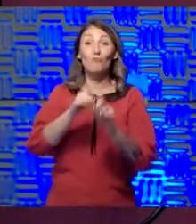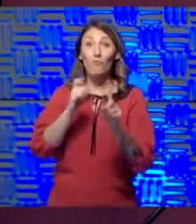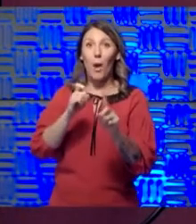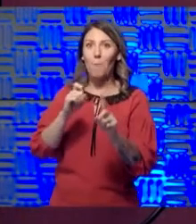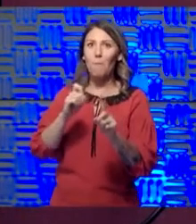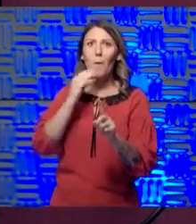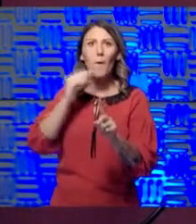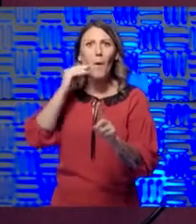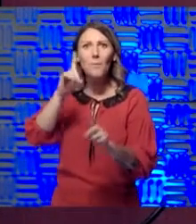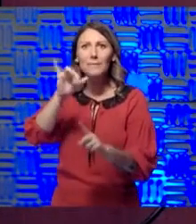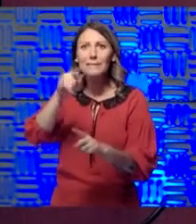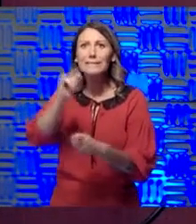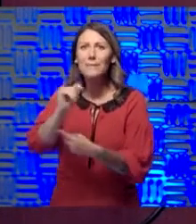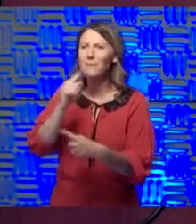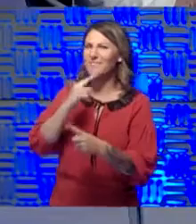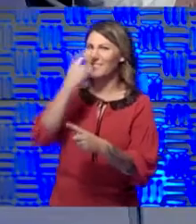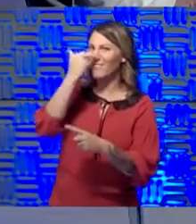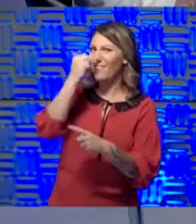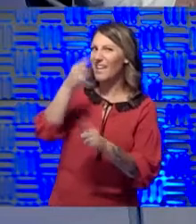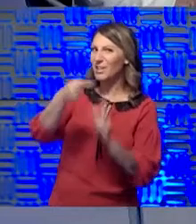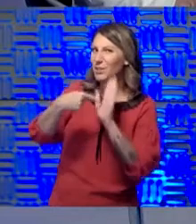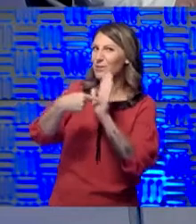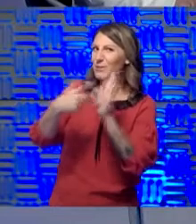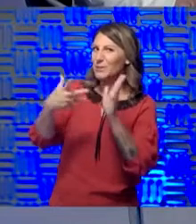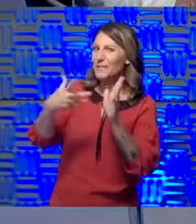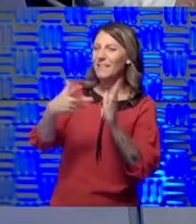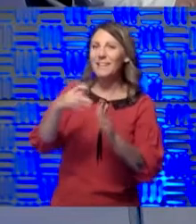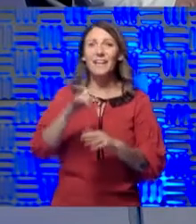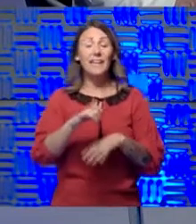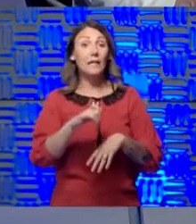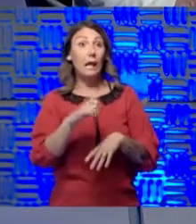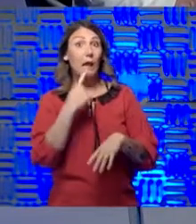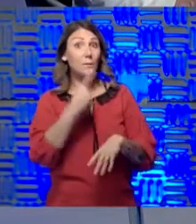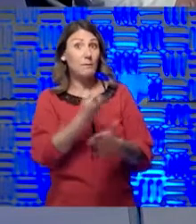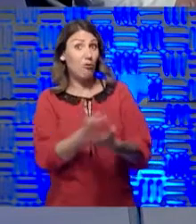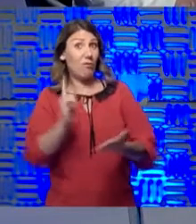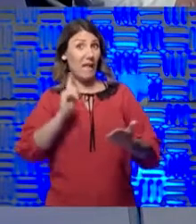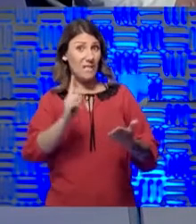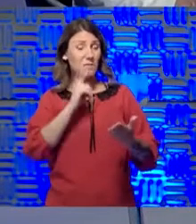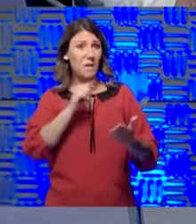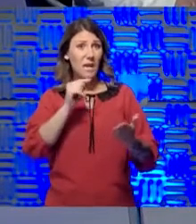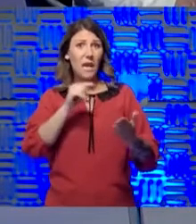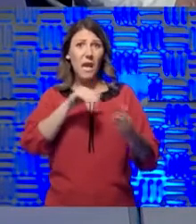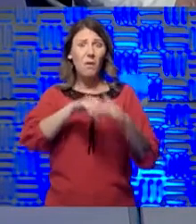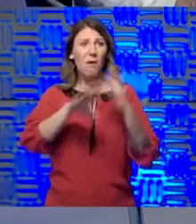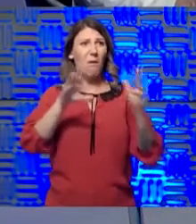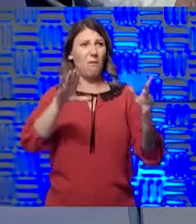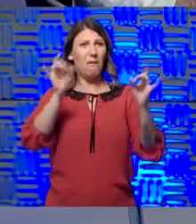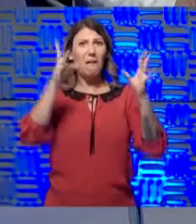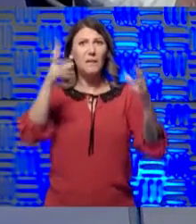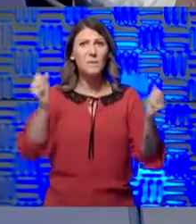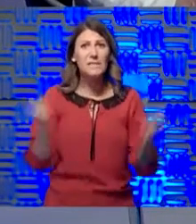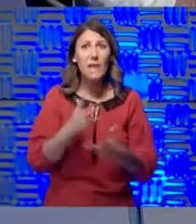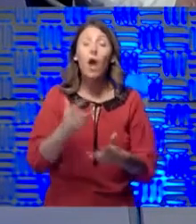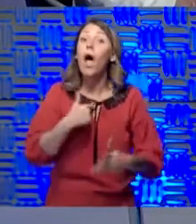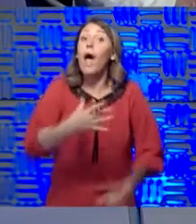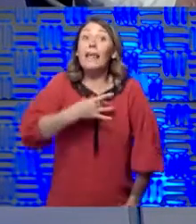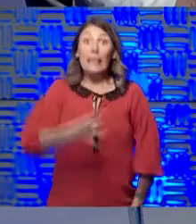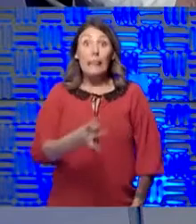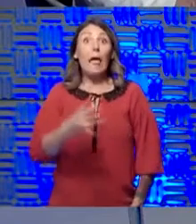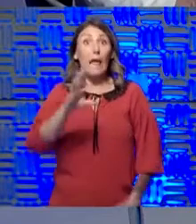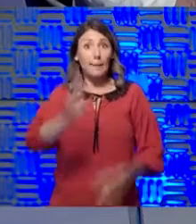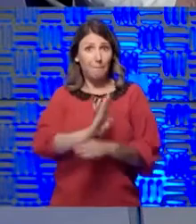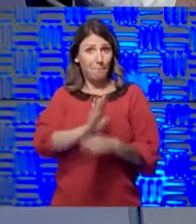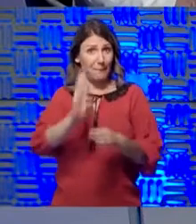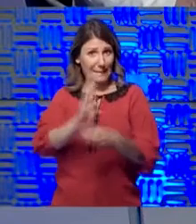give that example. I was there last week and to get shelves, and it was a little bit of a disaster. I had to go up and take a shower after it. And on Home Depot, I like. It's not bad about Home Depot.